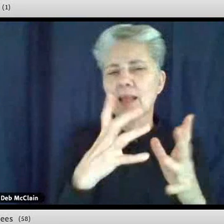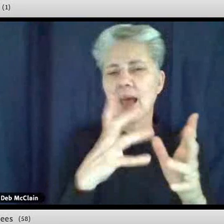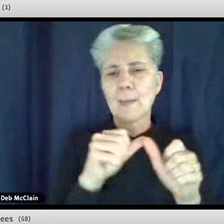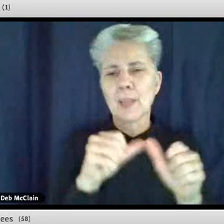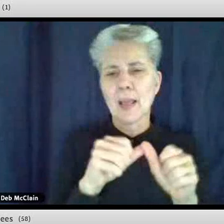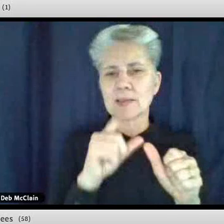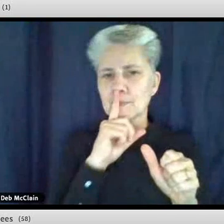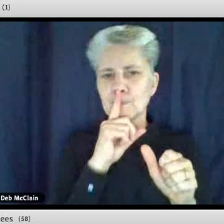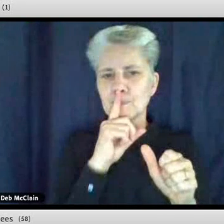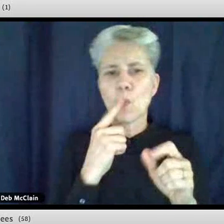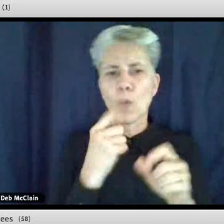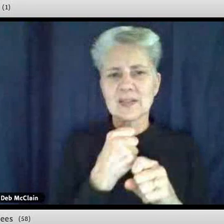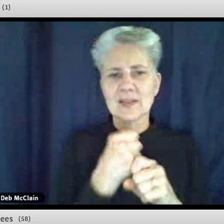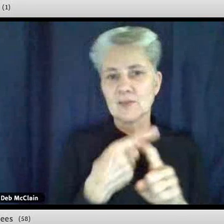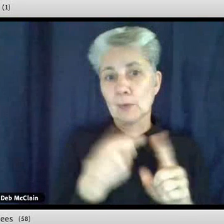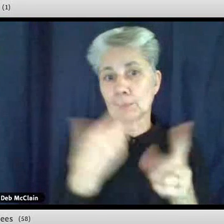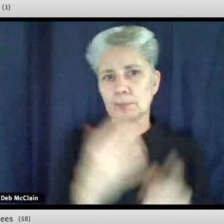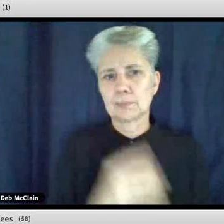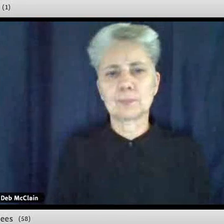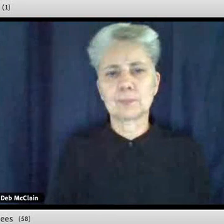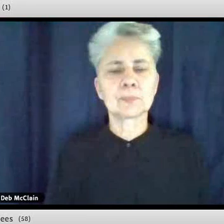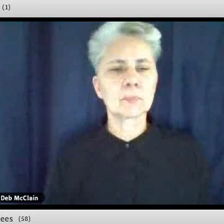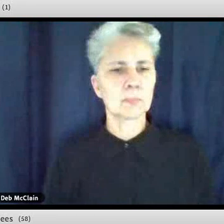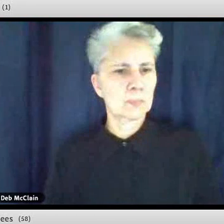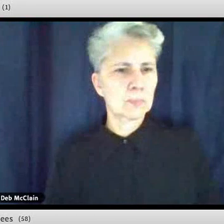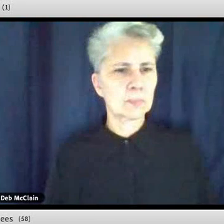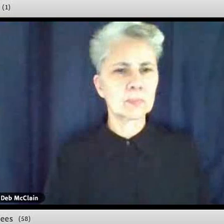places don't cite where they're getting their stats from.